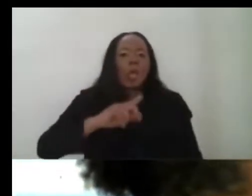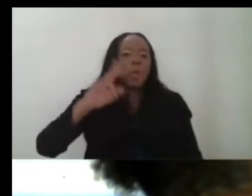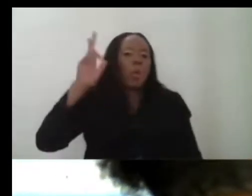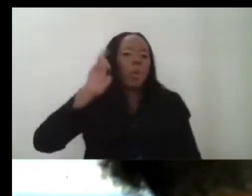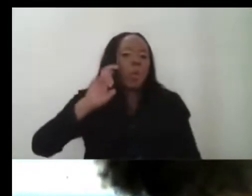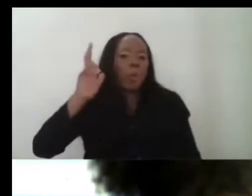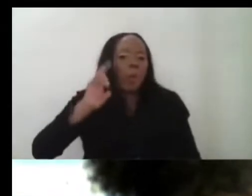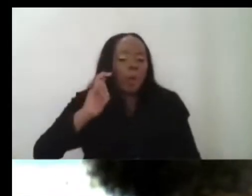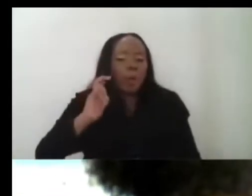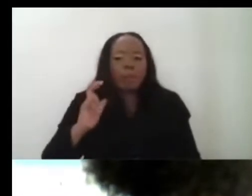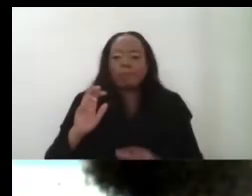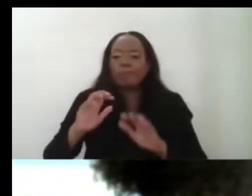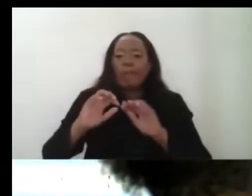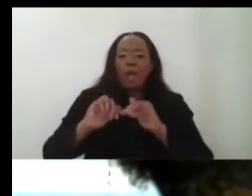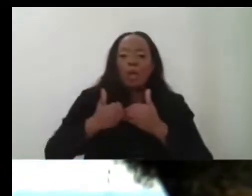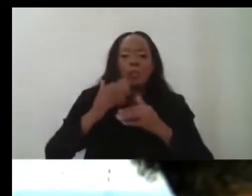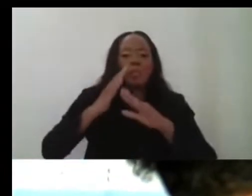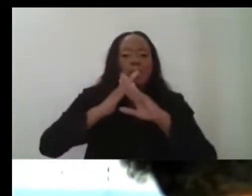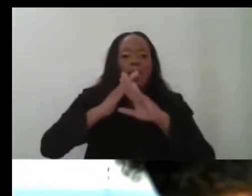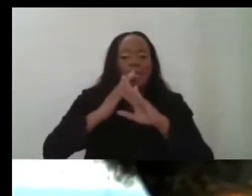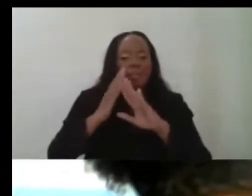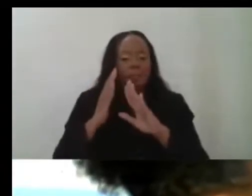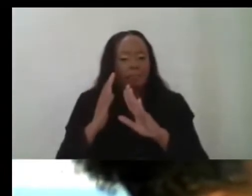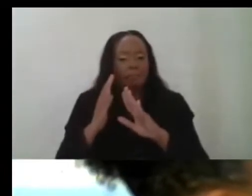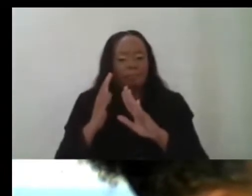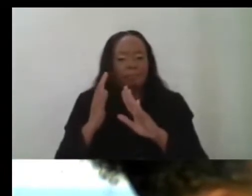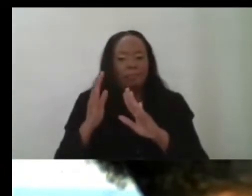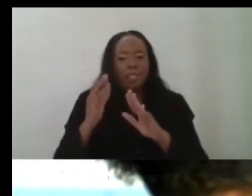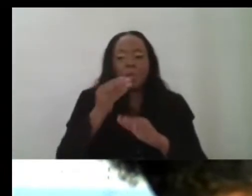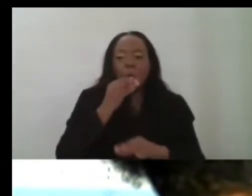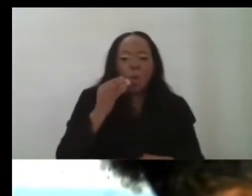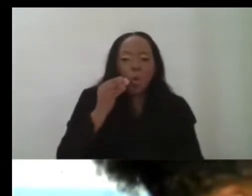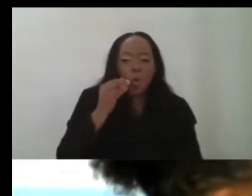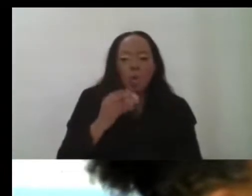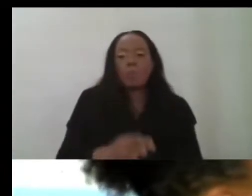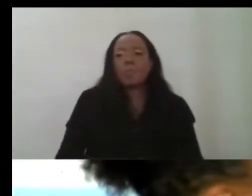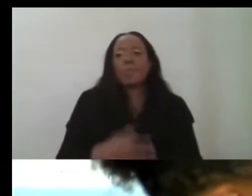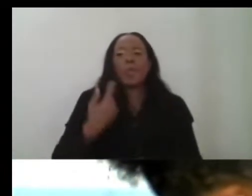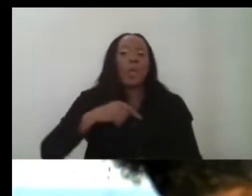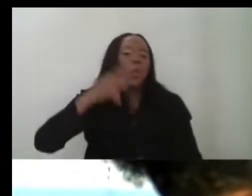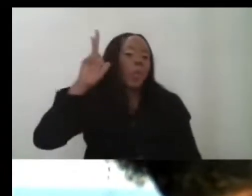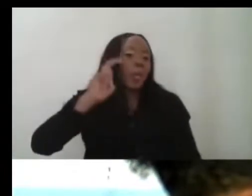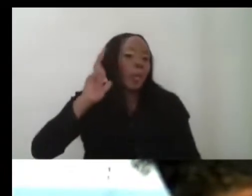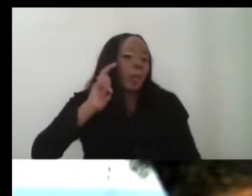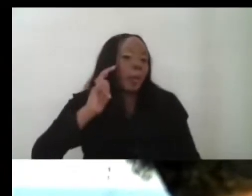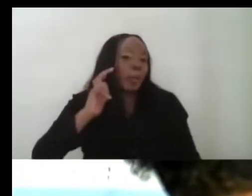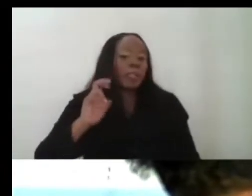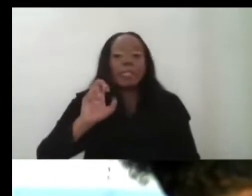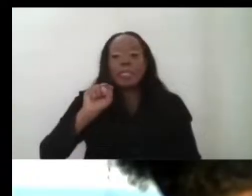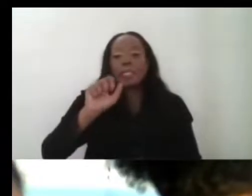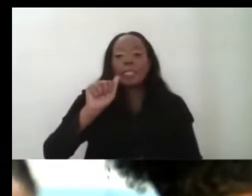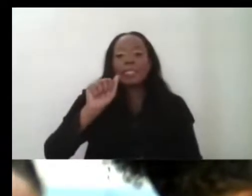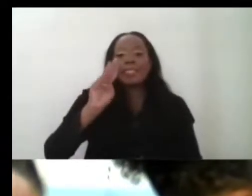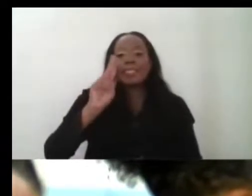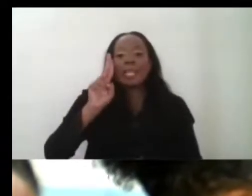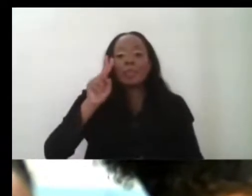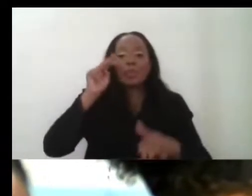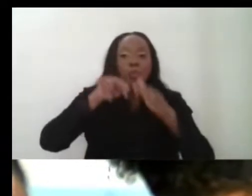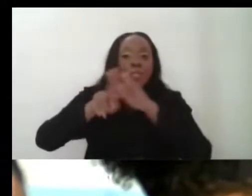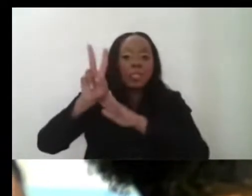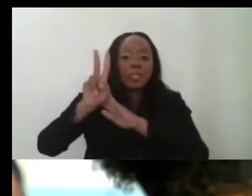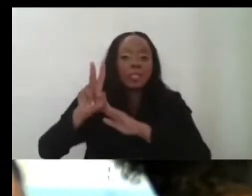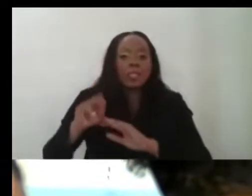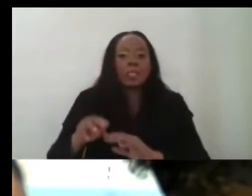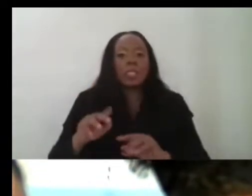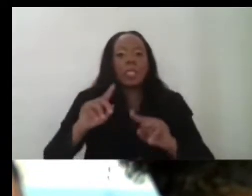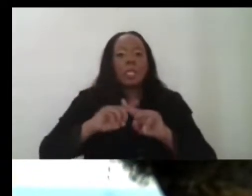personal property. We've heard Sabu's predictions for 2025. But essentially, how ready are